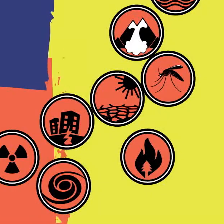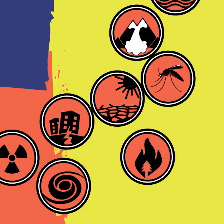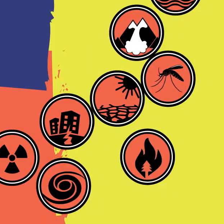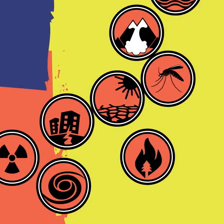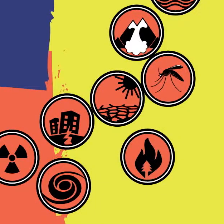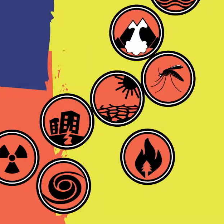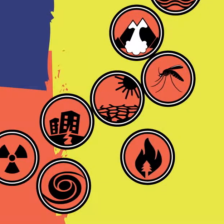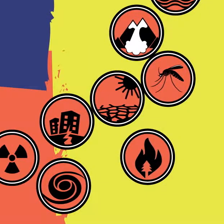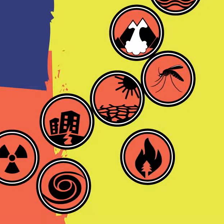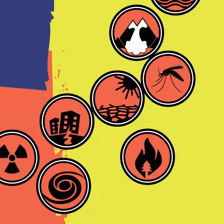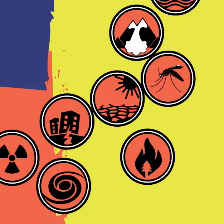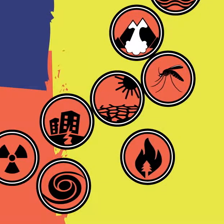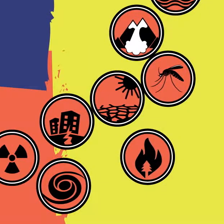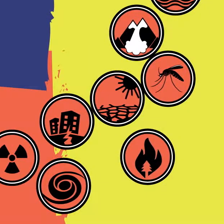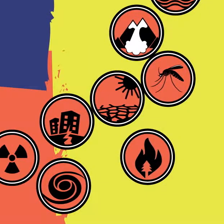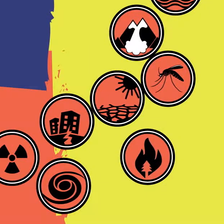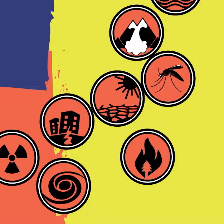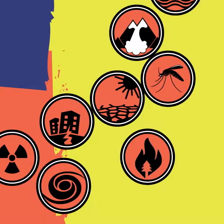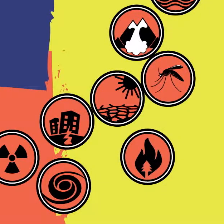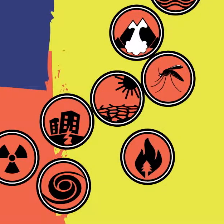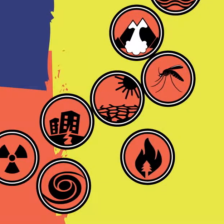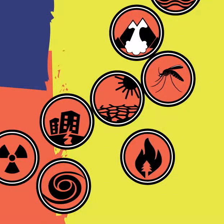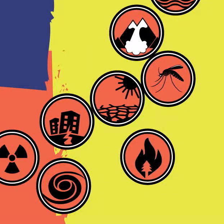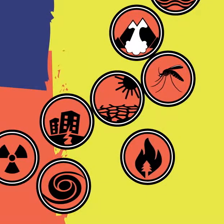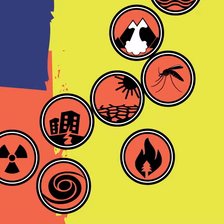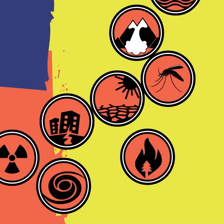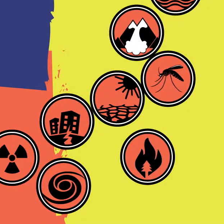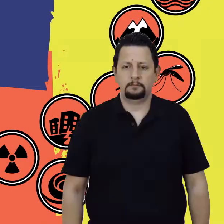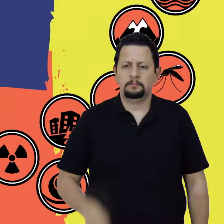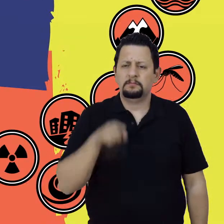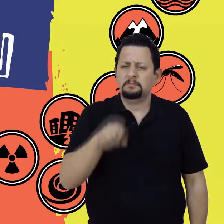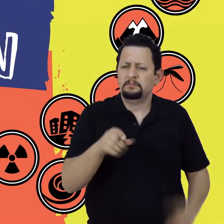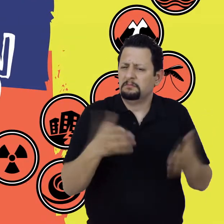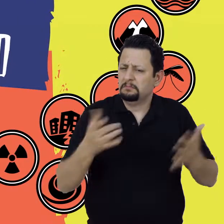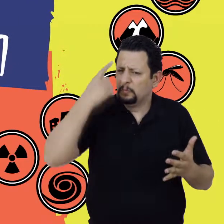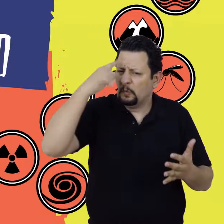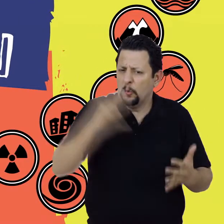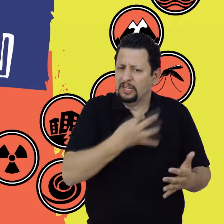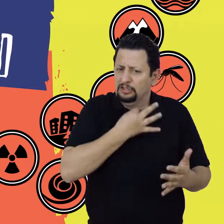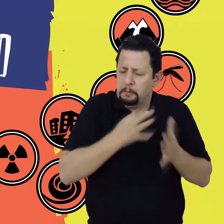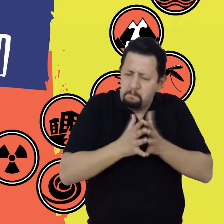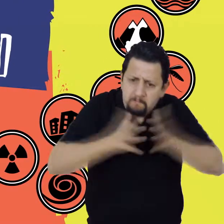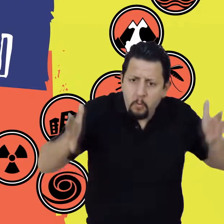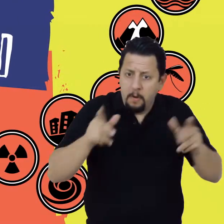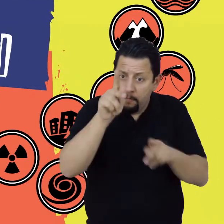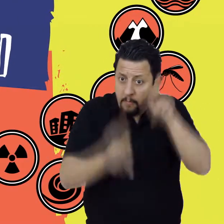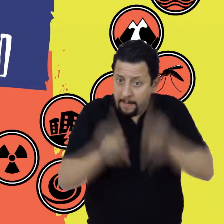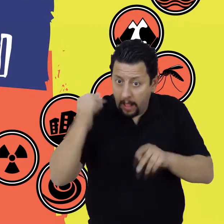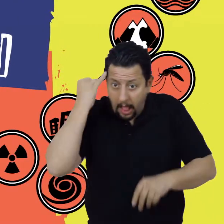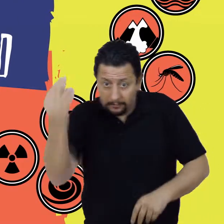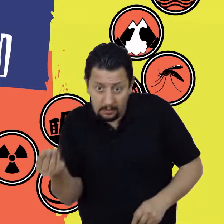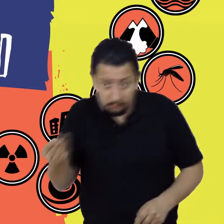On the left, what is a hazard is written. On the right, various warning symbols. Exercise 1. Natural or human-made?